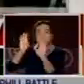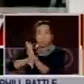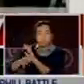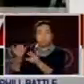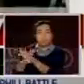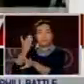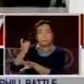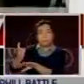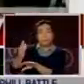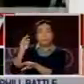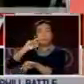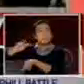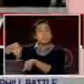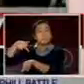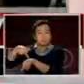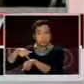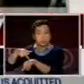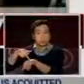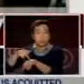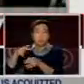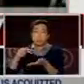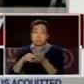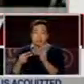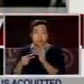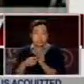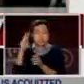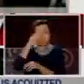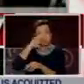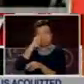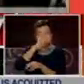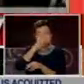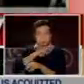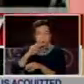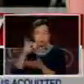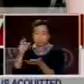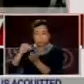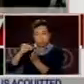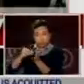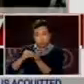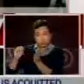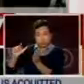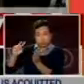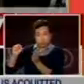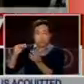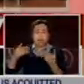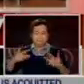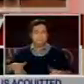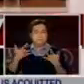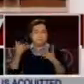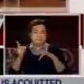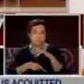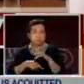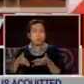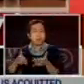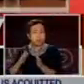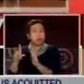public trust. An omission in good faith in the sal N carries a light penalty and is even allowed by law to be corrected